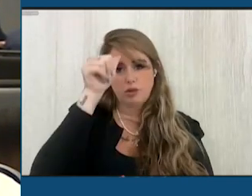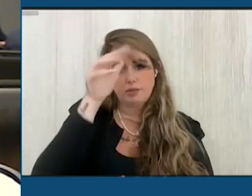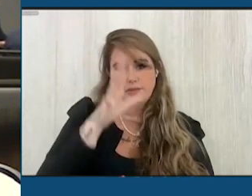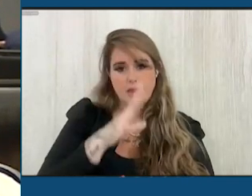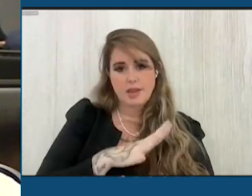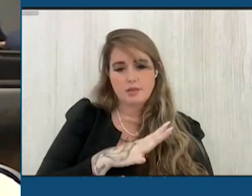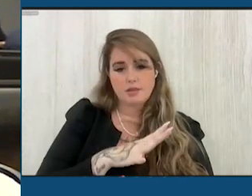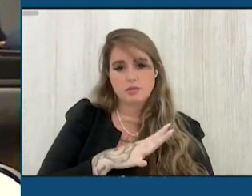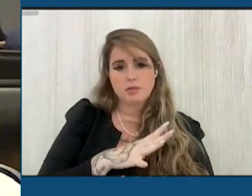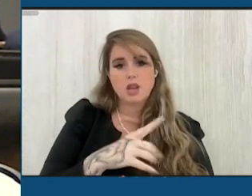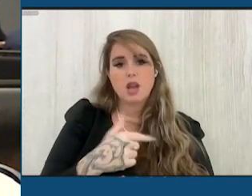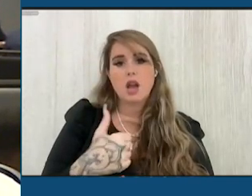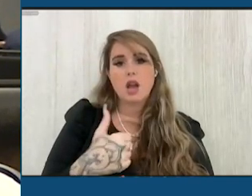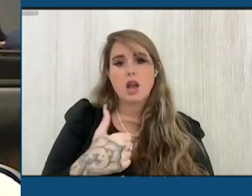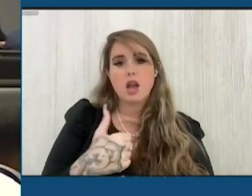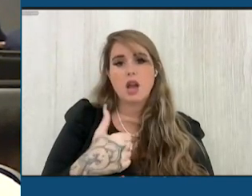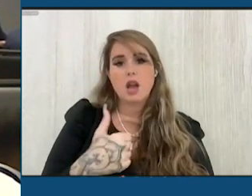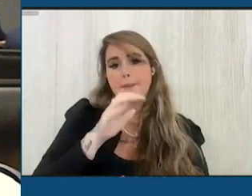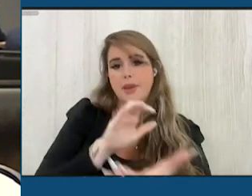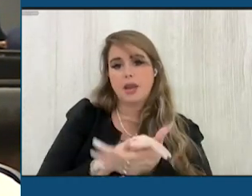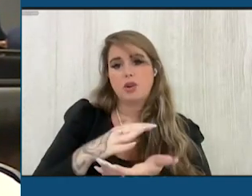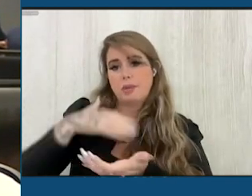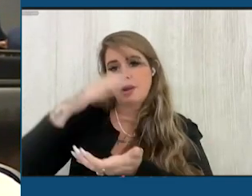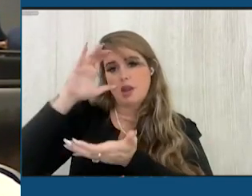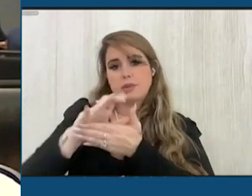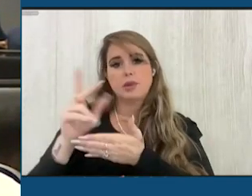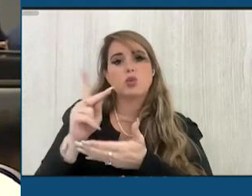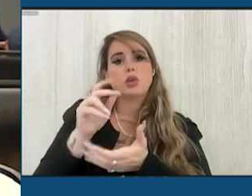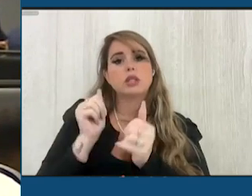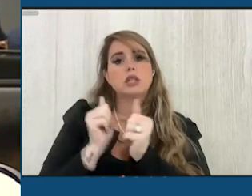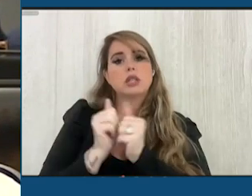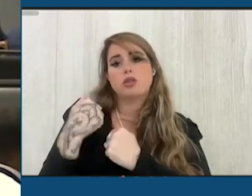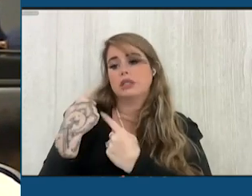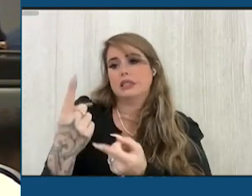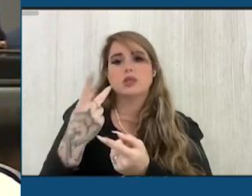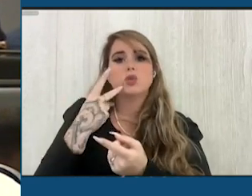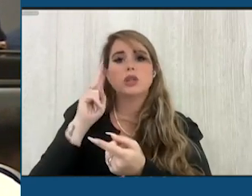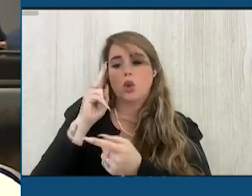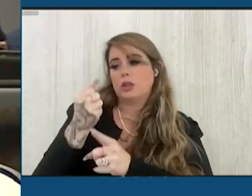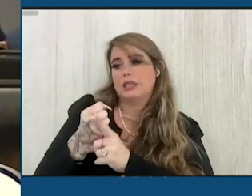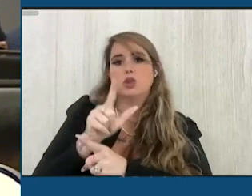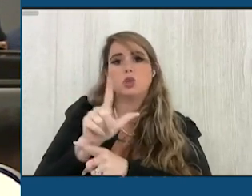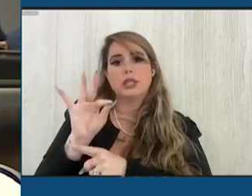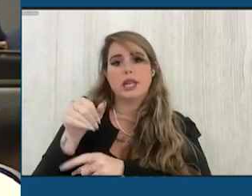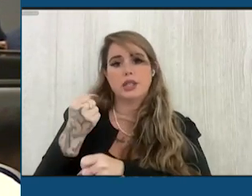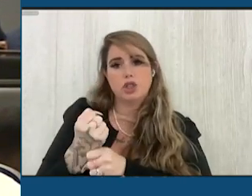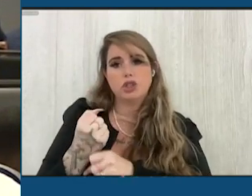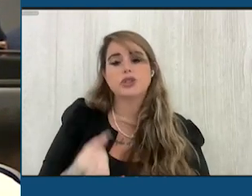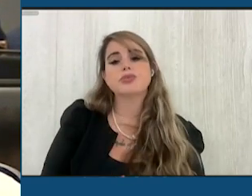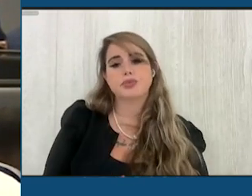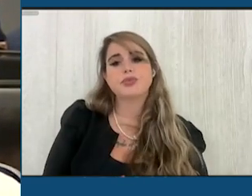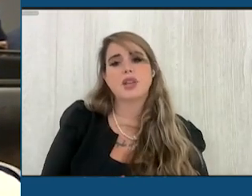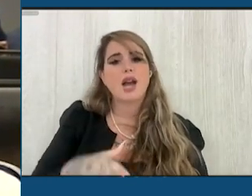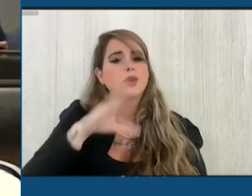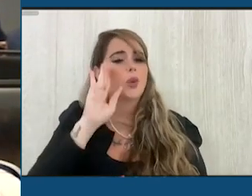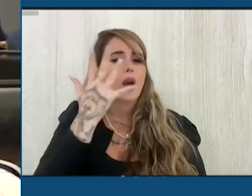happily married to my husband. We've been together as of 2 days ago for 29 years. I know I look like I'm 17,